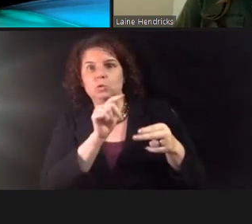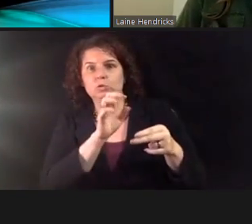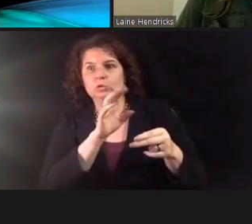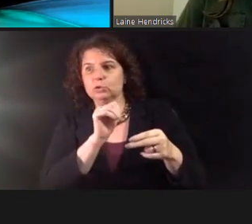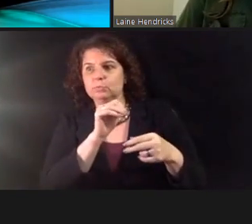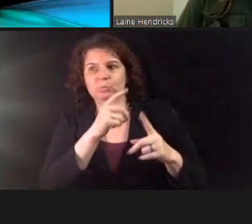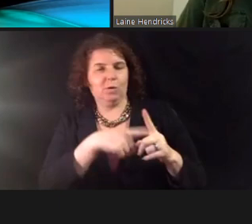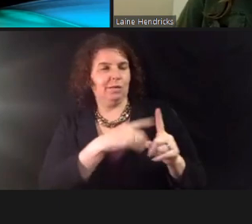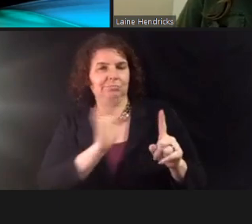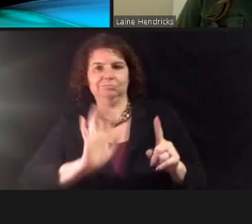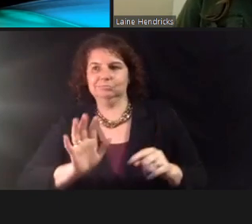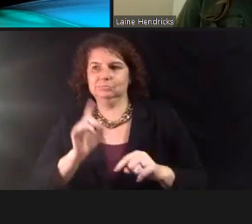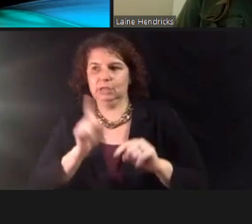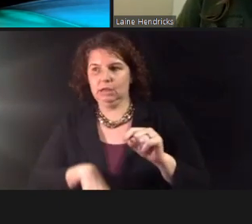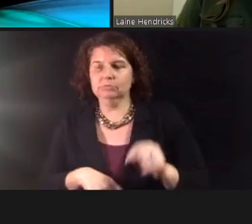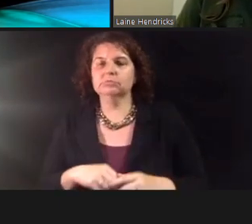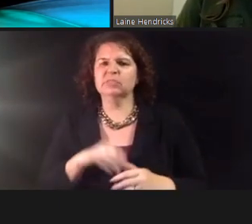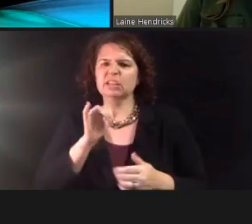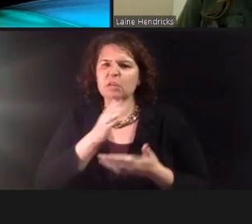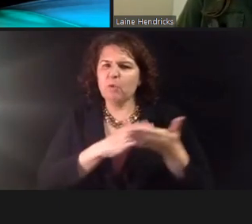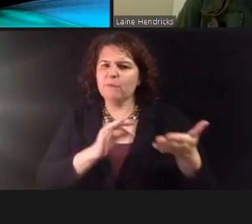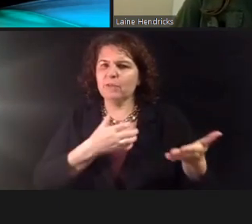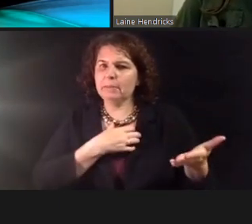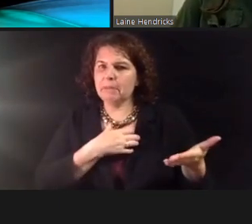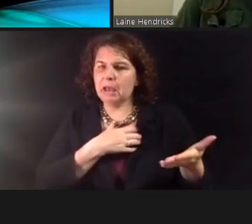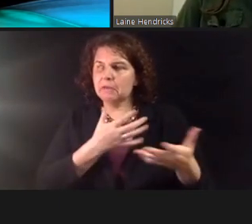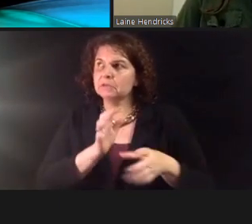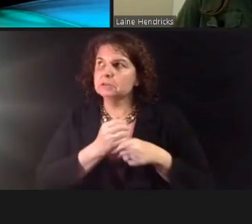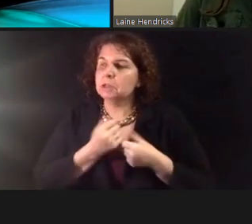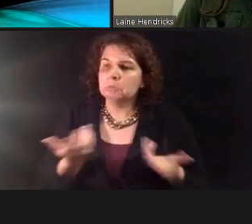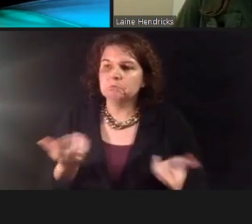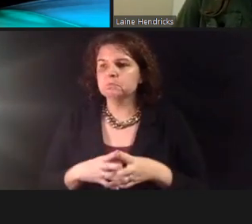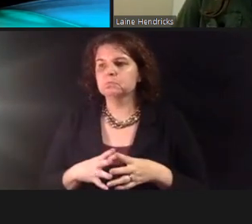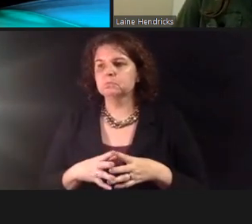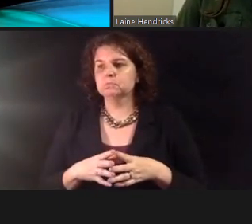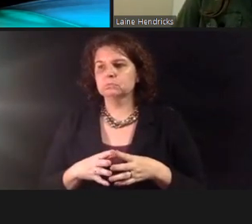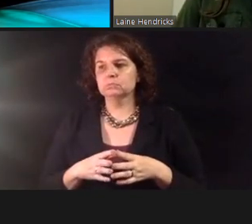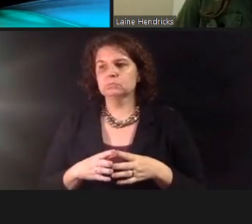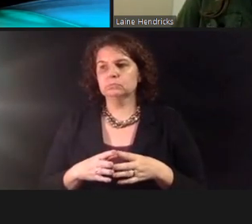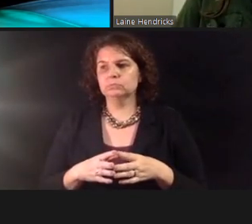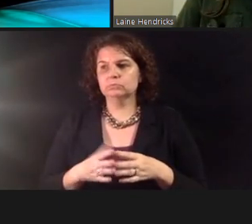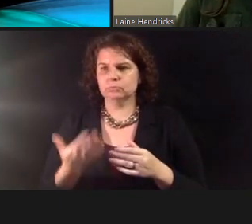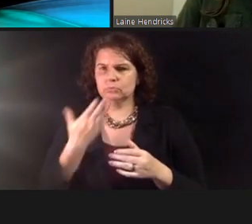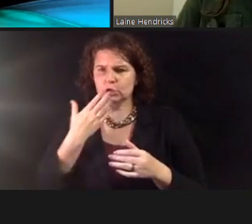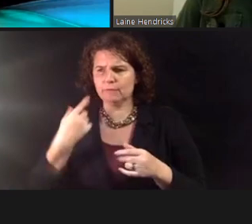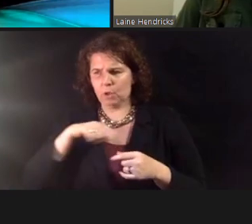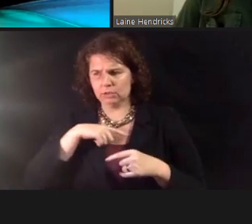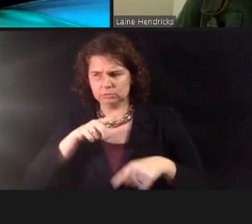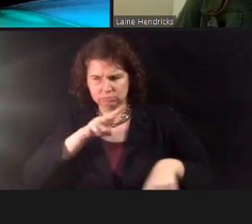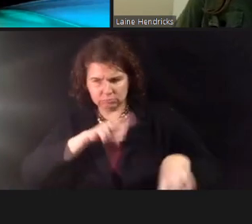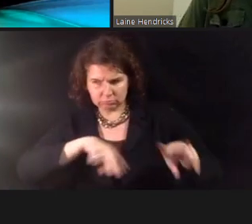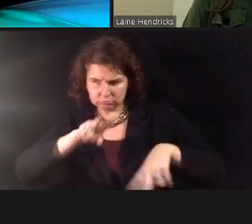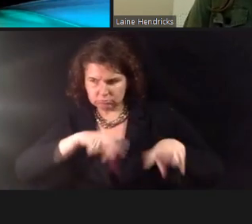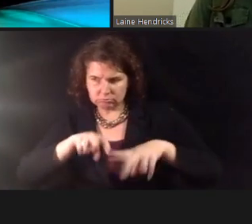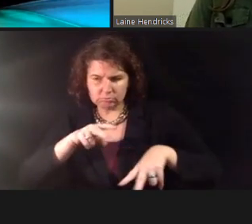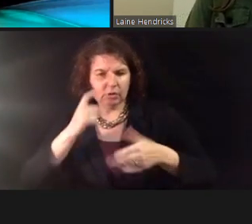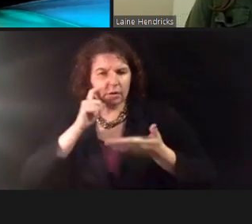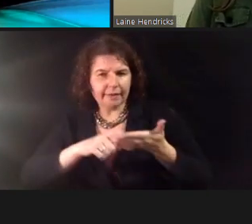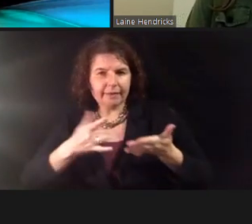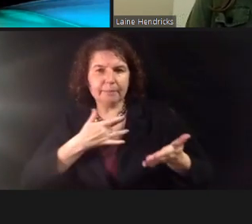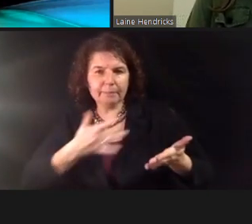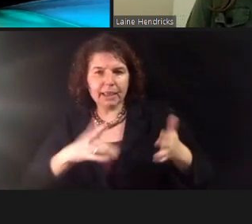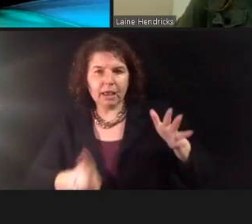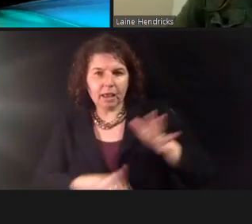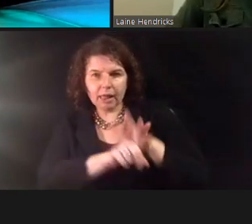well. And it's a good way for us to look at trend data to figure out if there are places that we need to spend more time